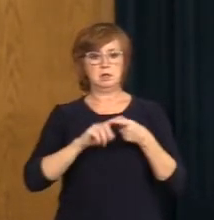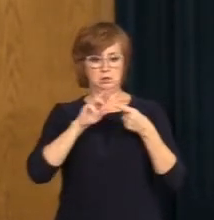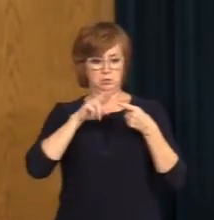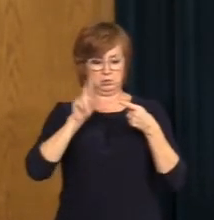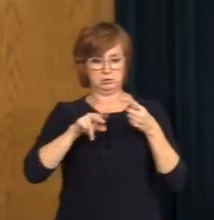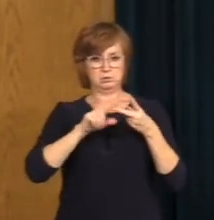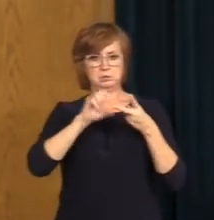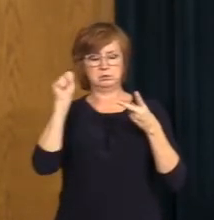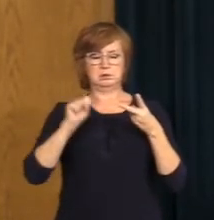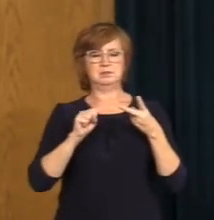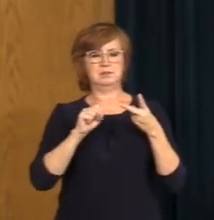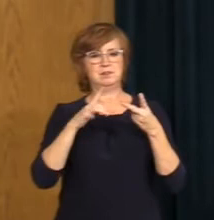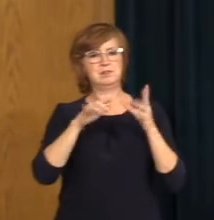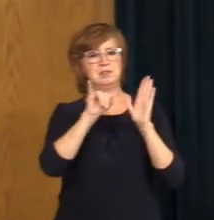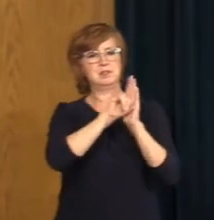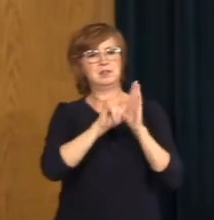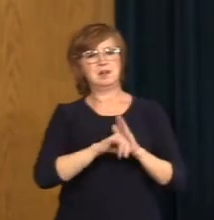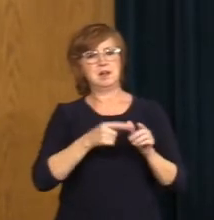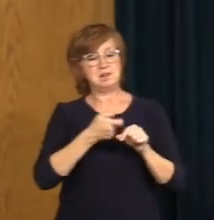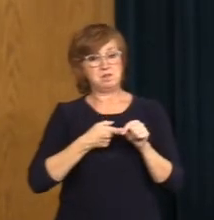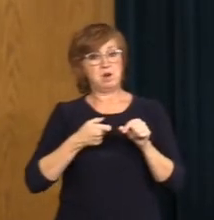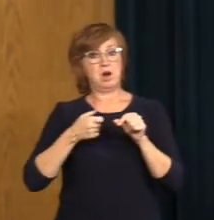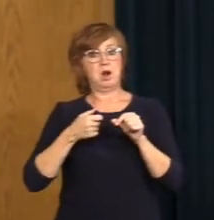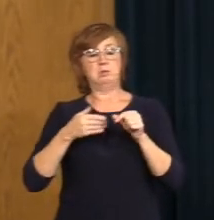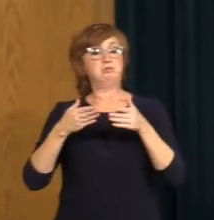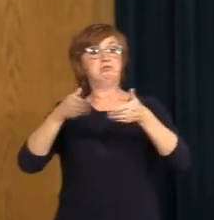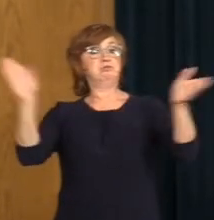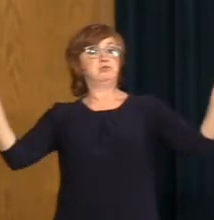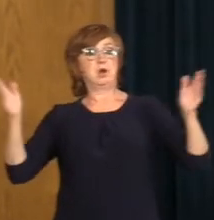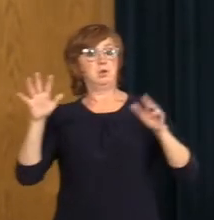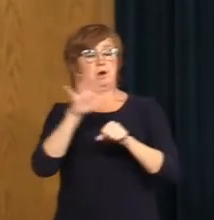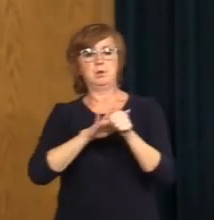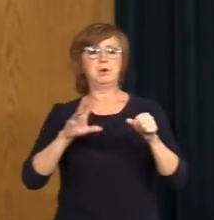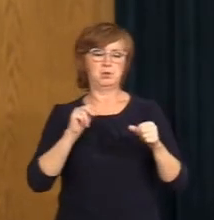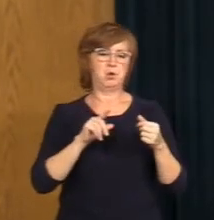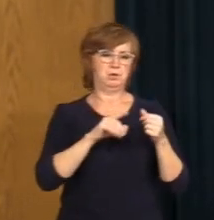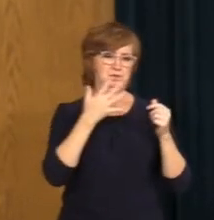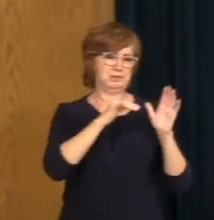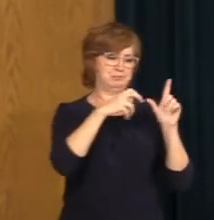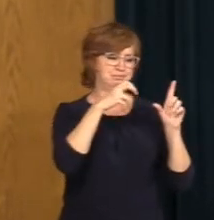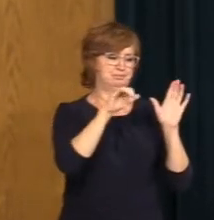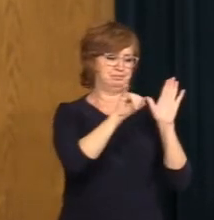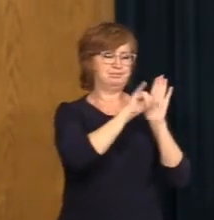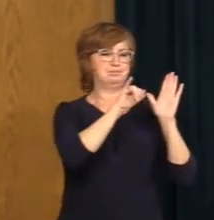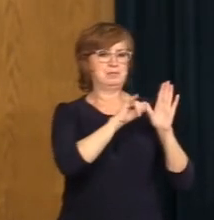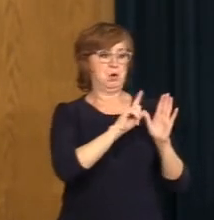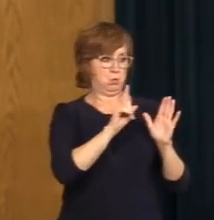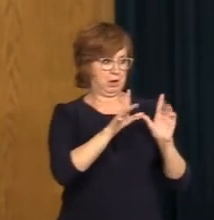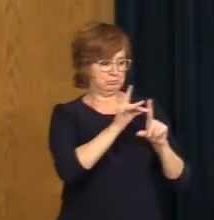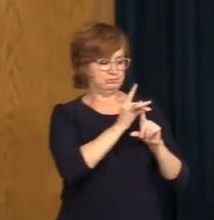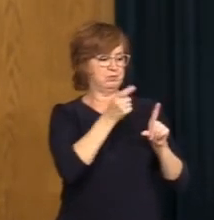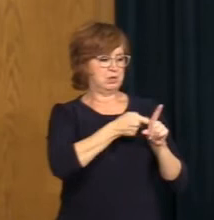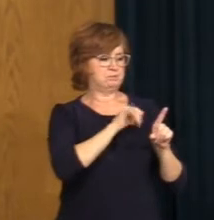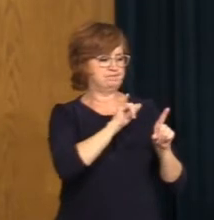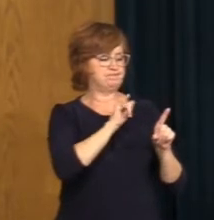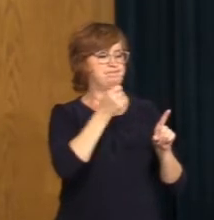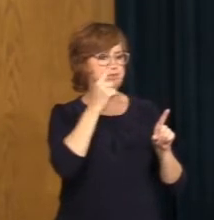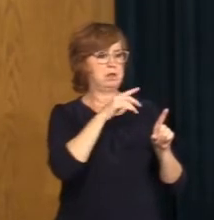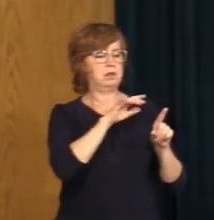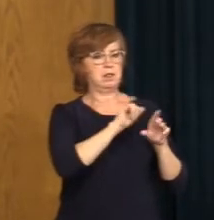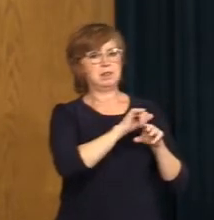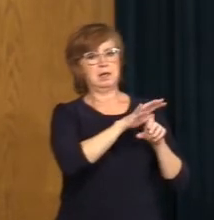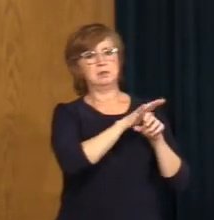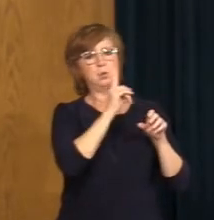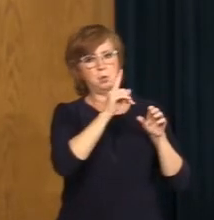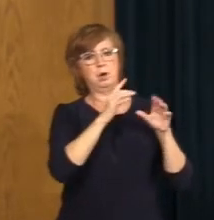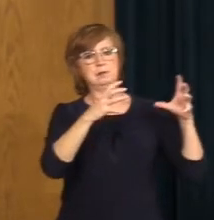are related to known gatherings, but Dr. Shahab could certainly comment on that. But we continue to expand the drive-through testing and make asymptomatic